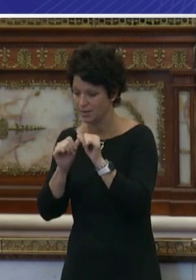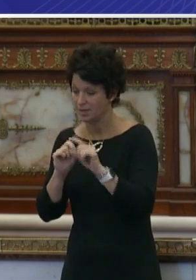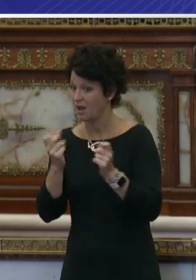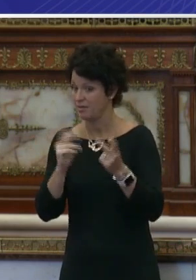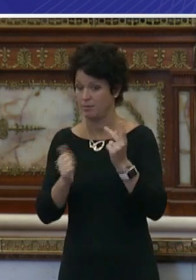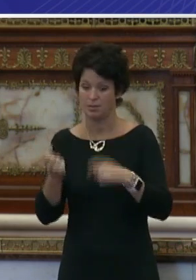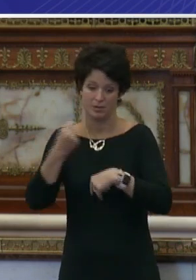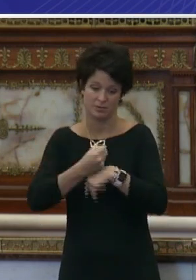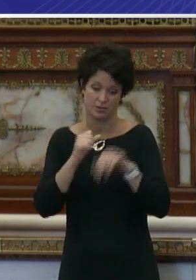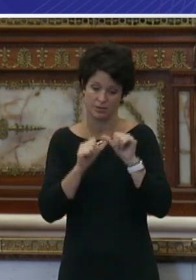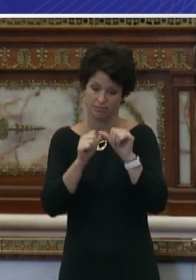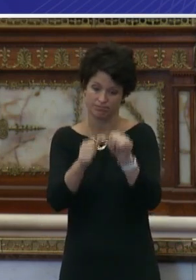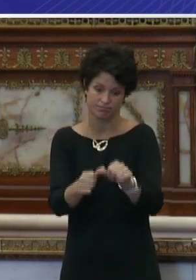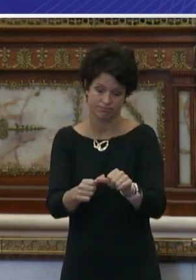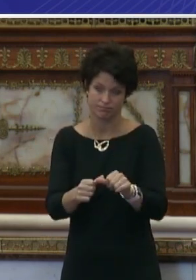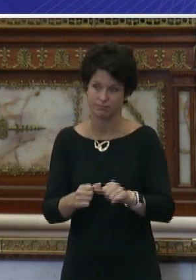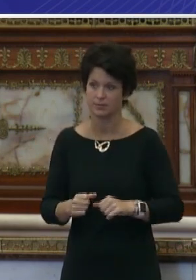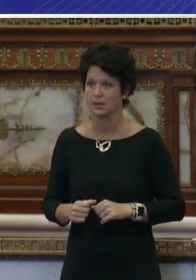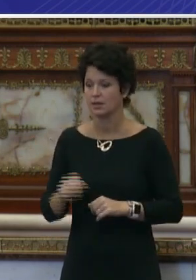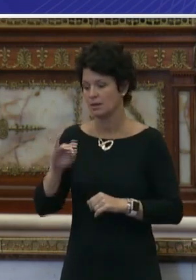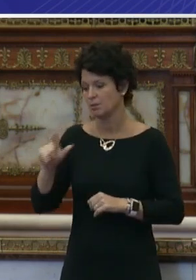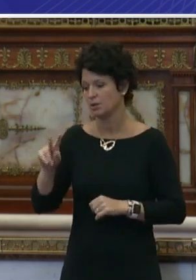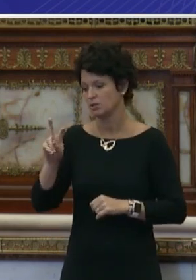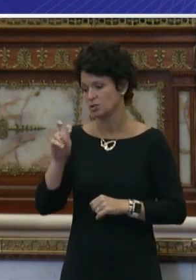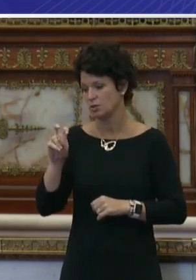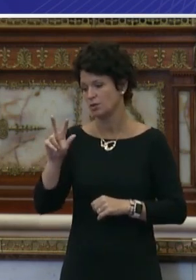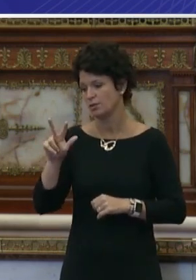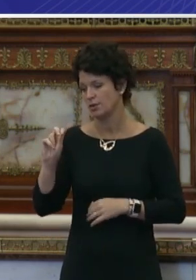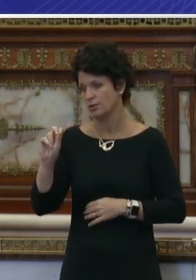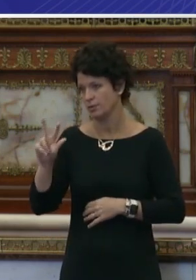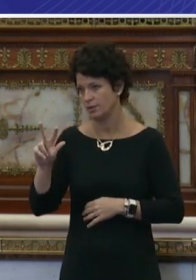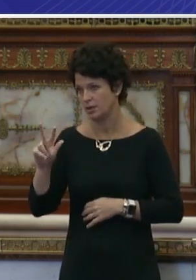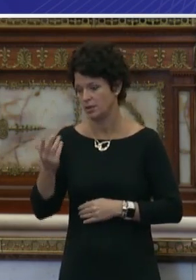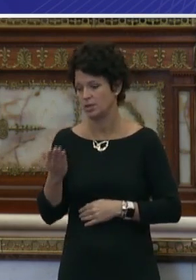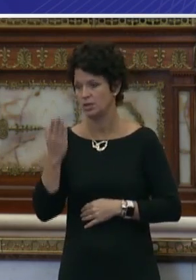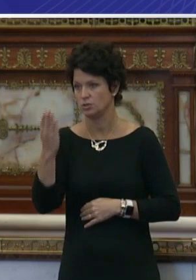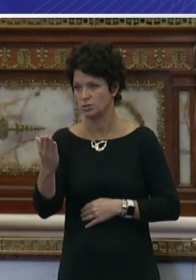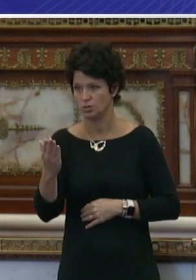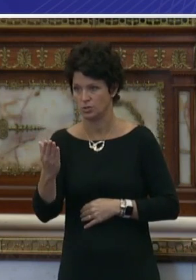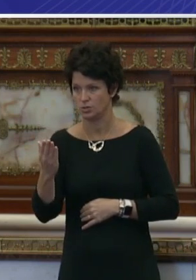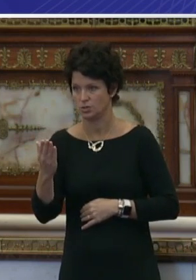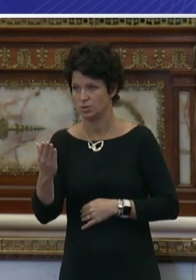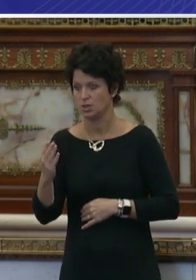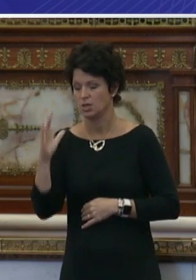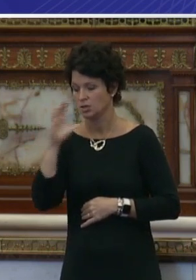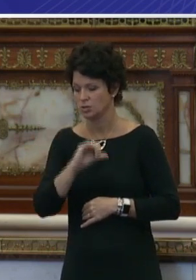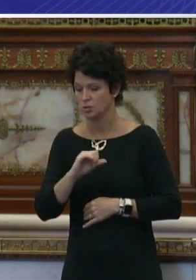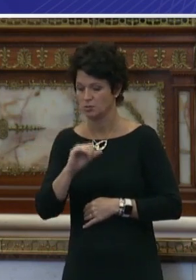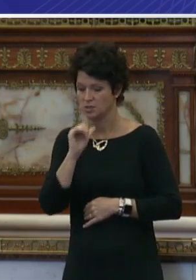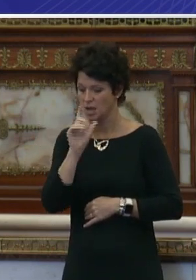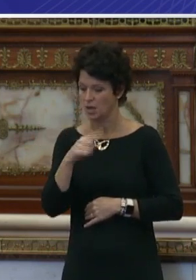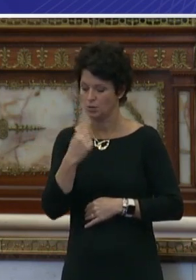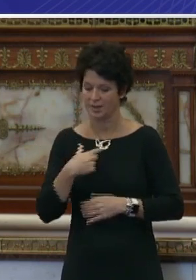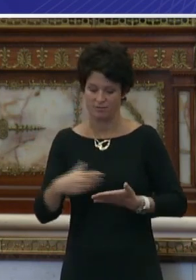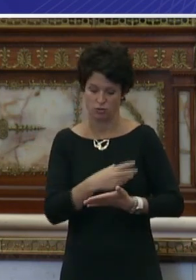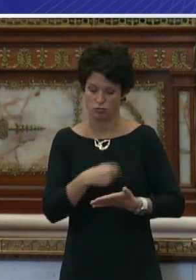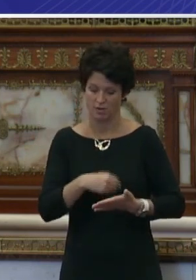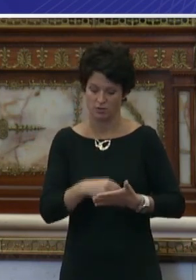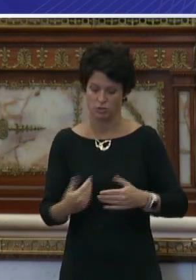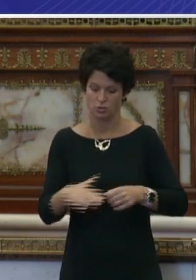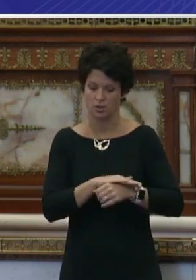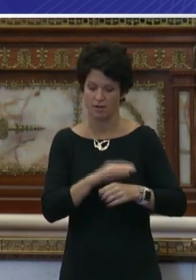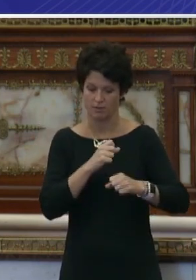shut down permanently. Bill 200303, as introduced, falsely assumes that owners not only have the revenue to cover